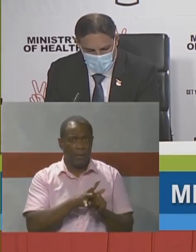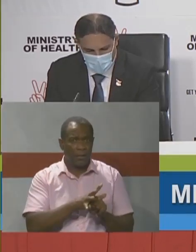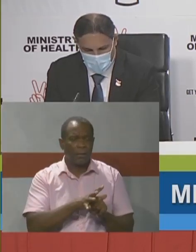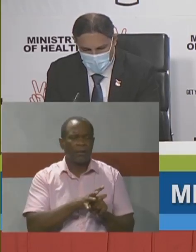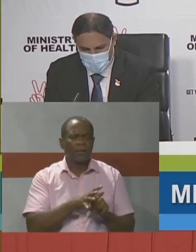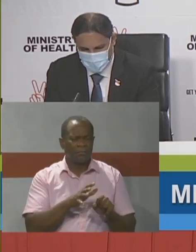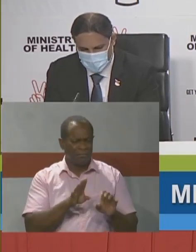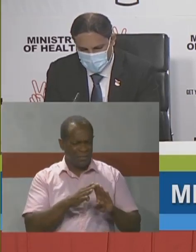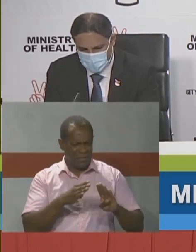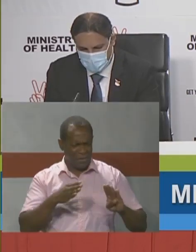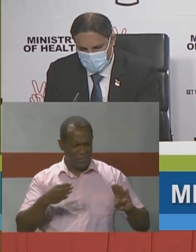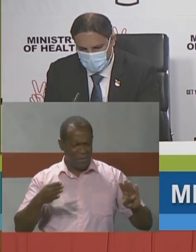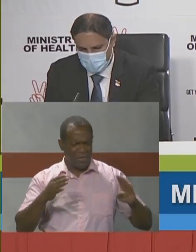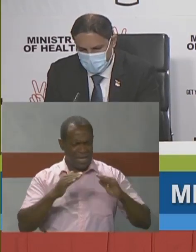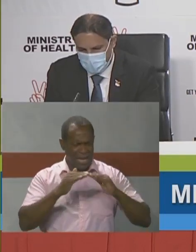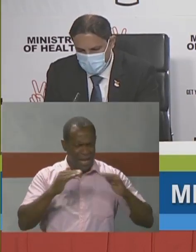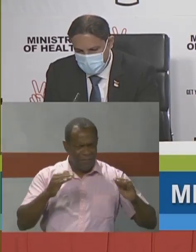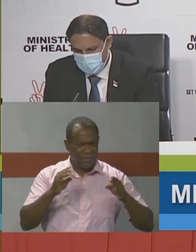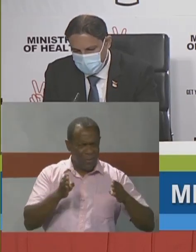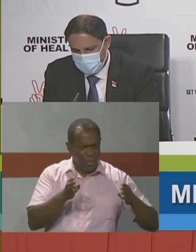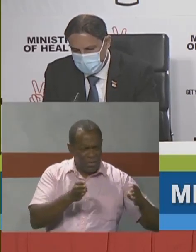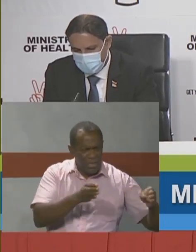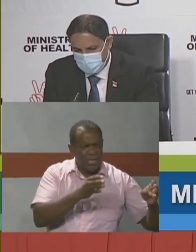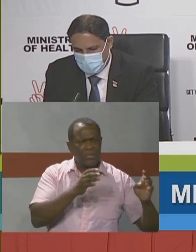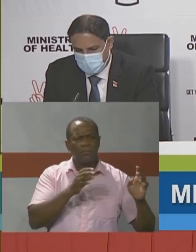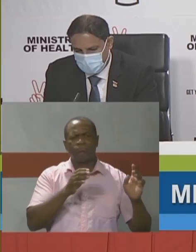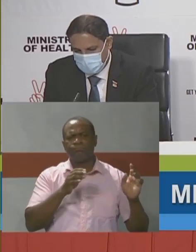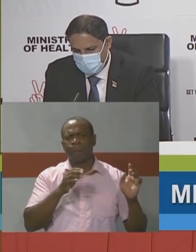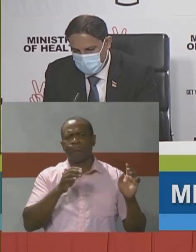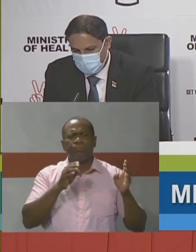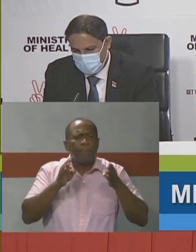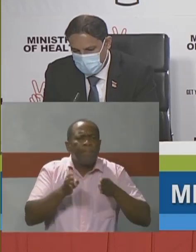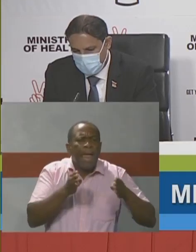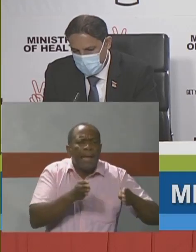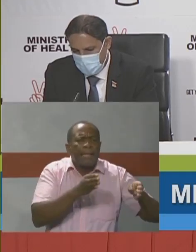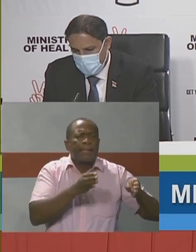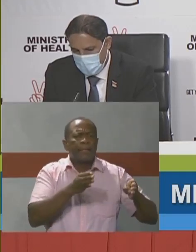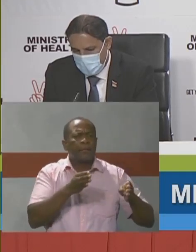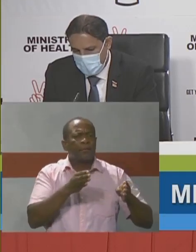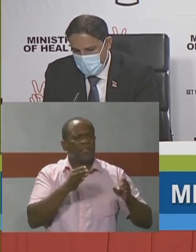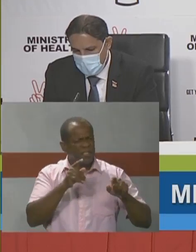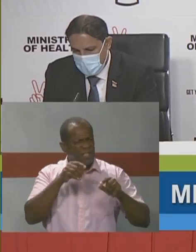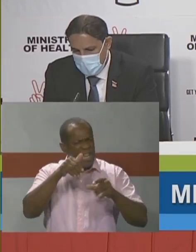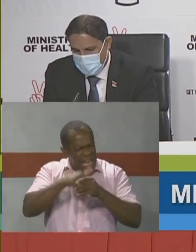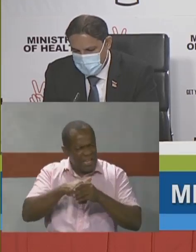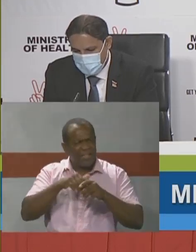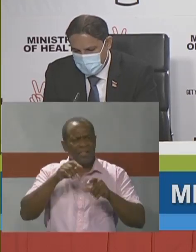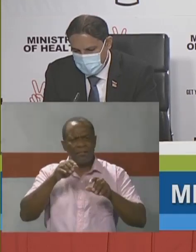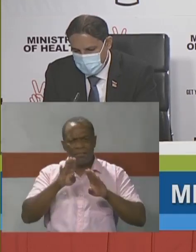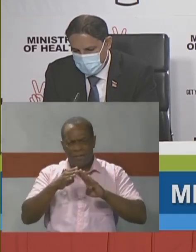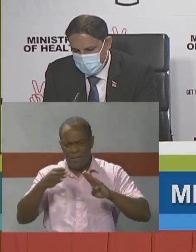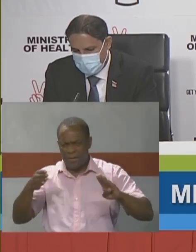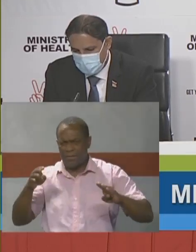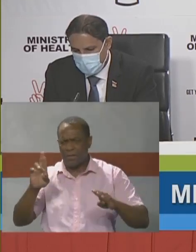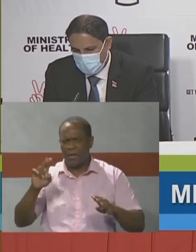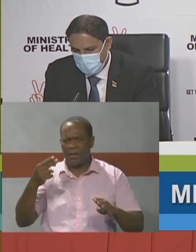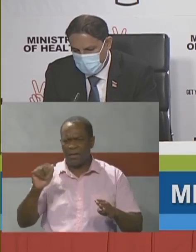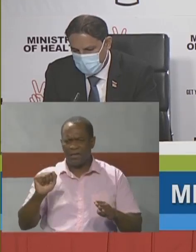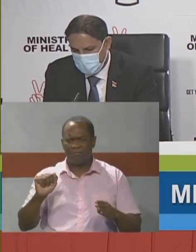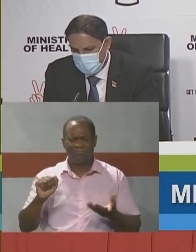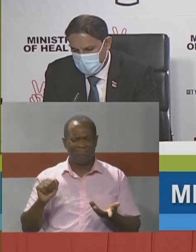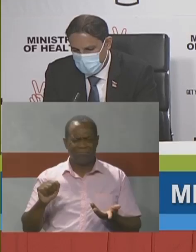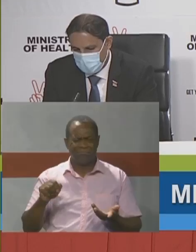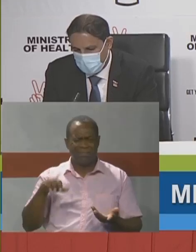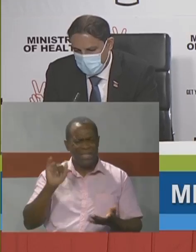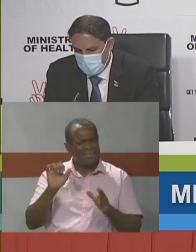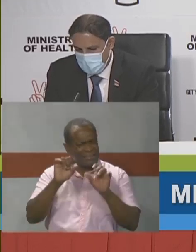planning across different RHAs to varying degrees of success. Is the current RHA system still viable,